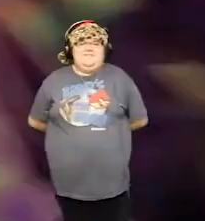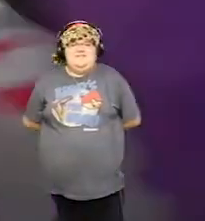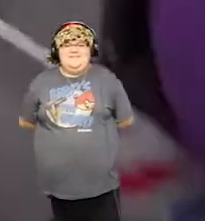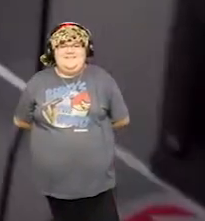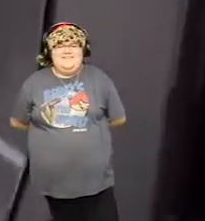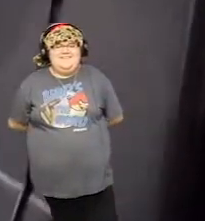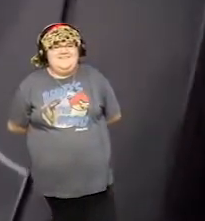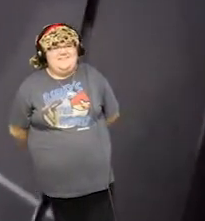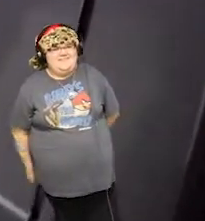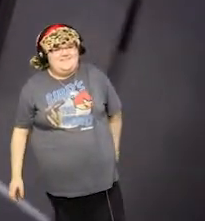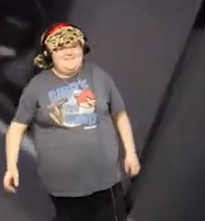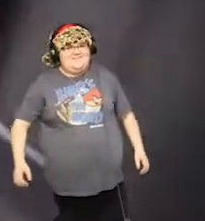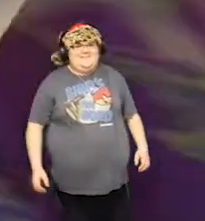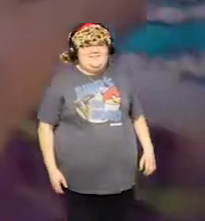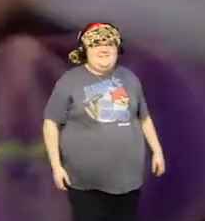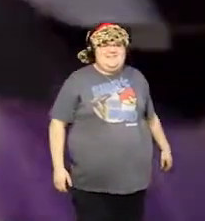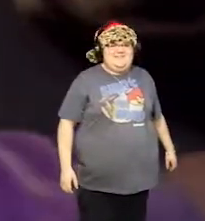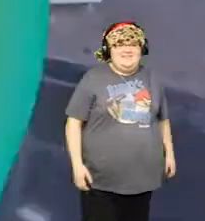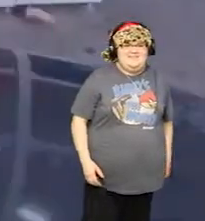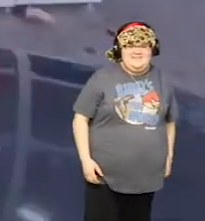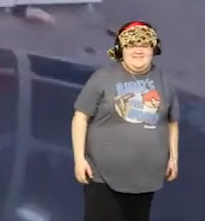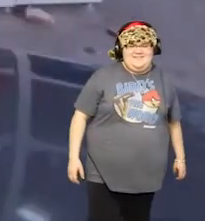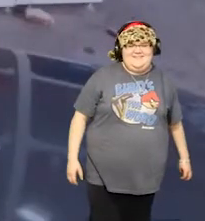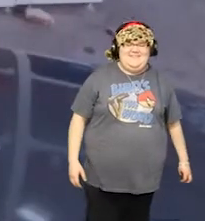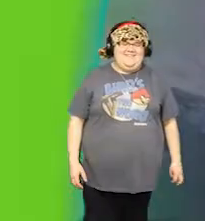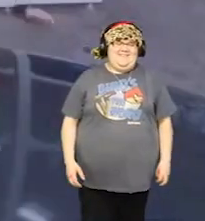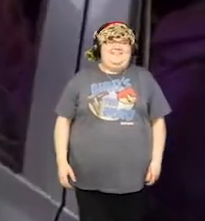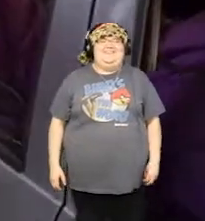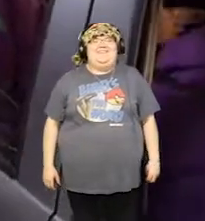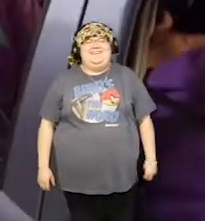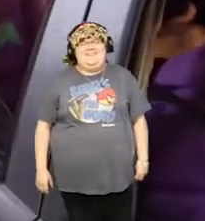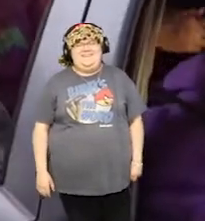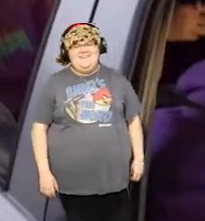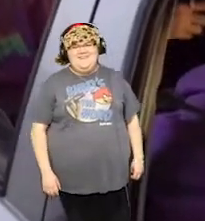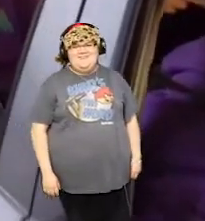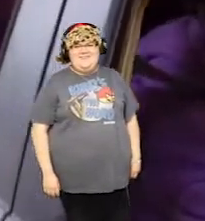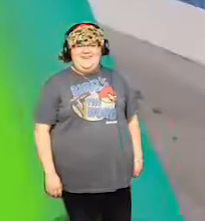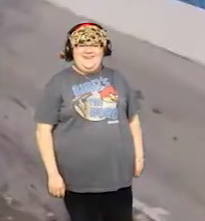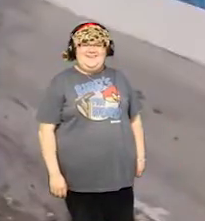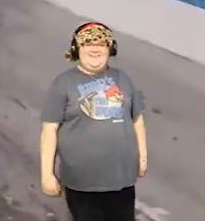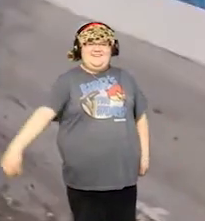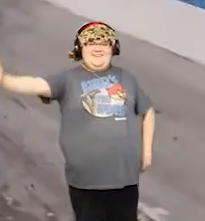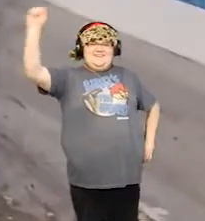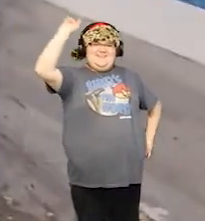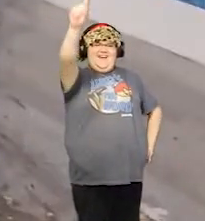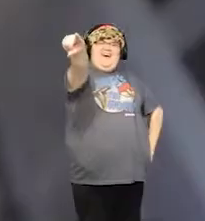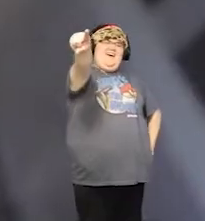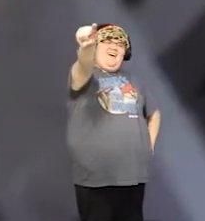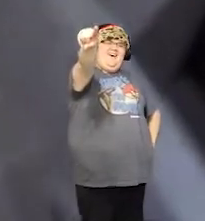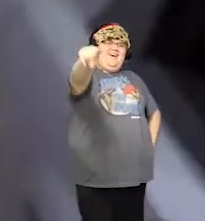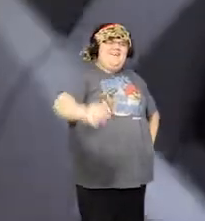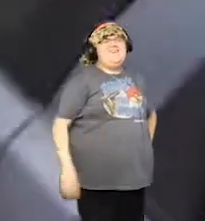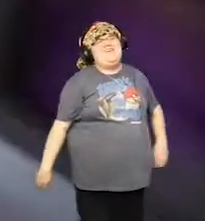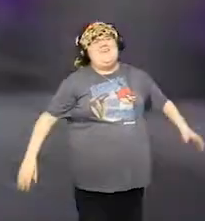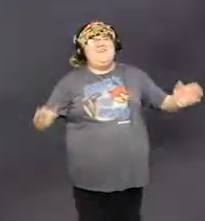the money. Just take your fucking list, yeah, and go shopping. 3, 2, 1,